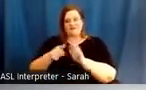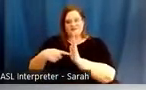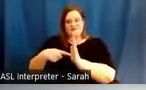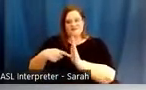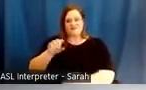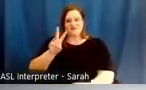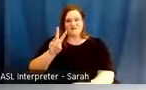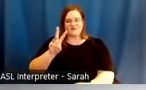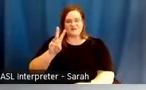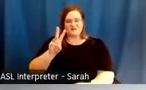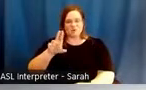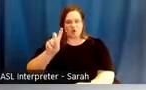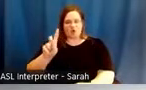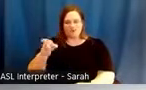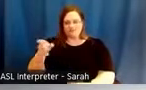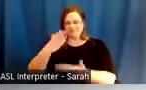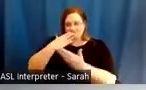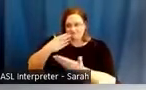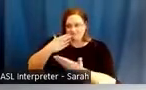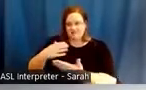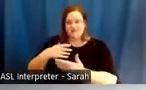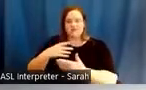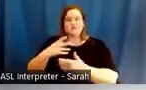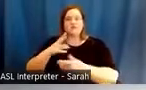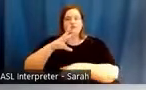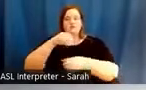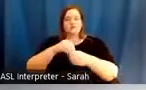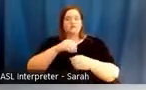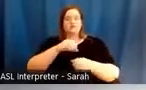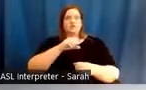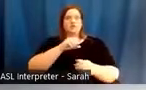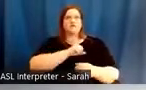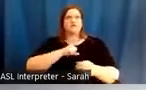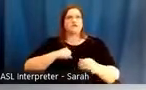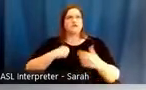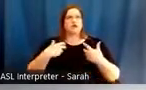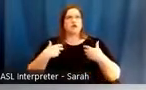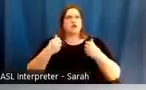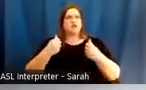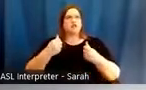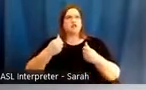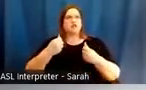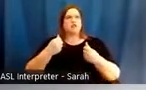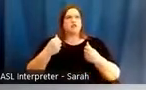Wood, that's parked in Senate Health and Welfare. No, I think they might have voted it out.